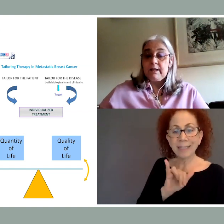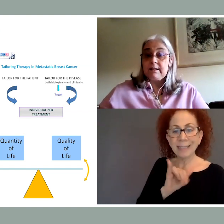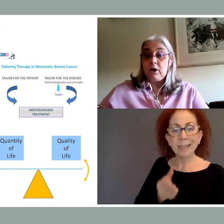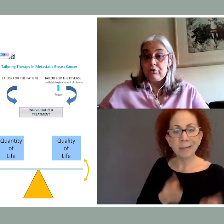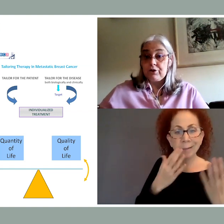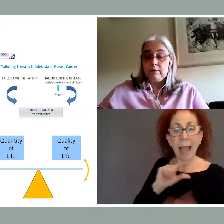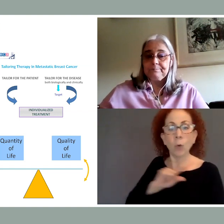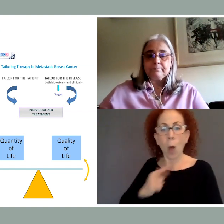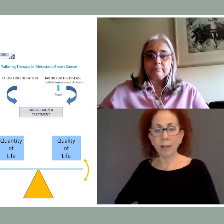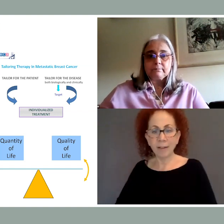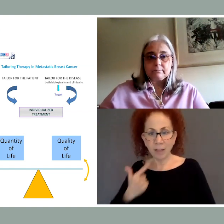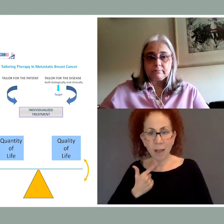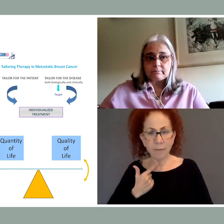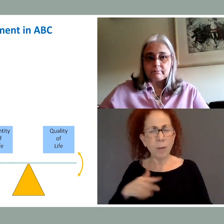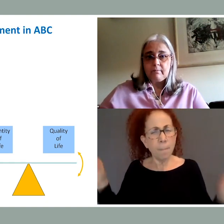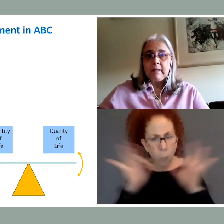life is crucial.